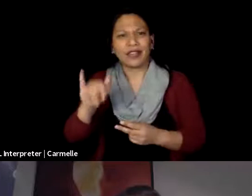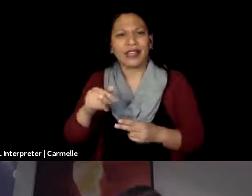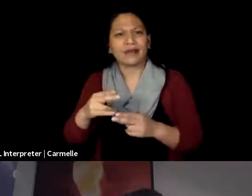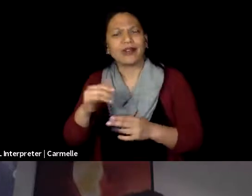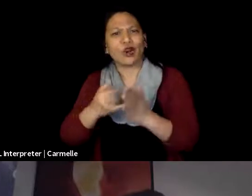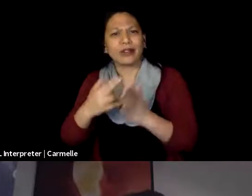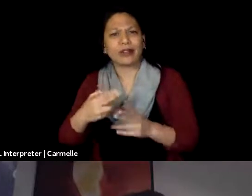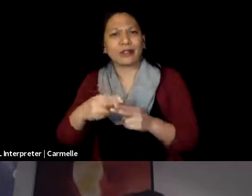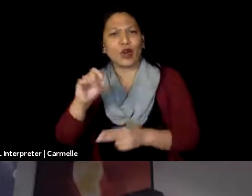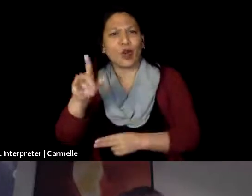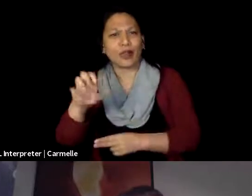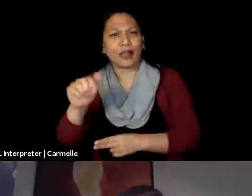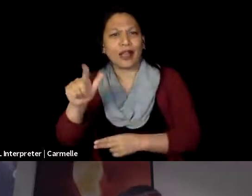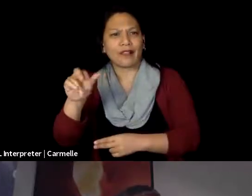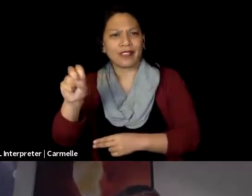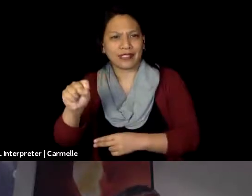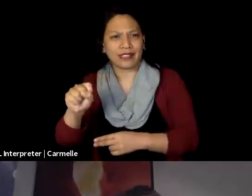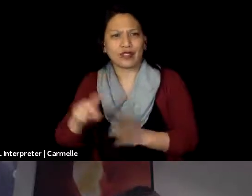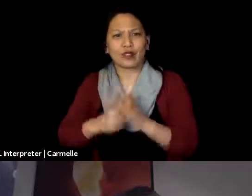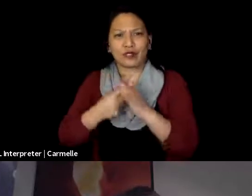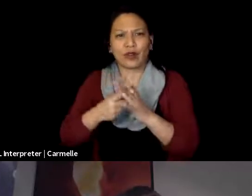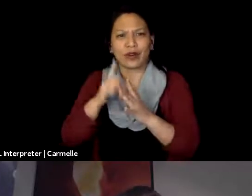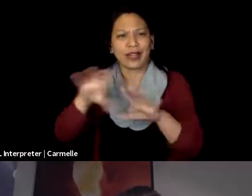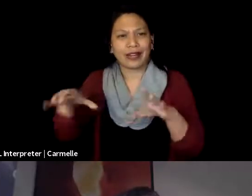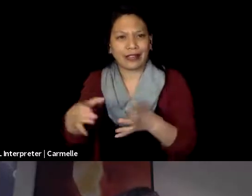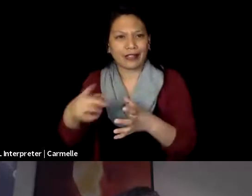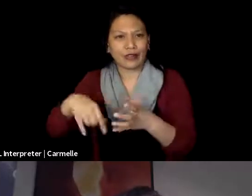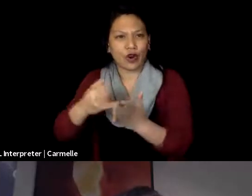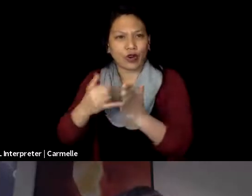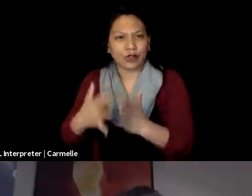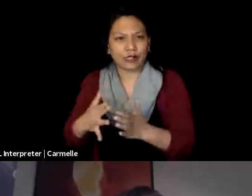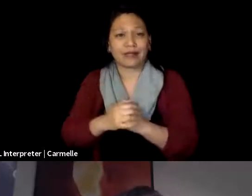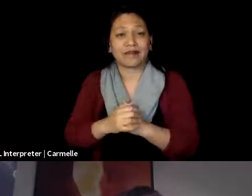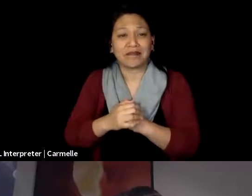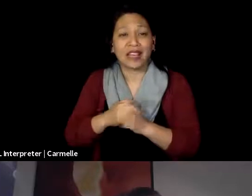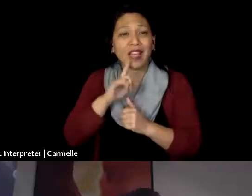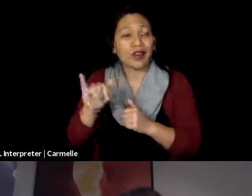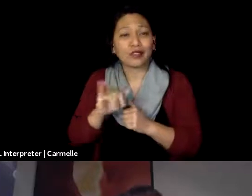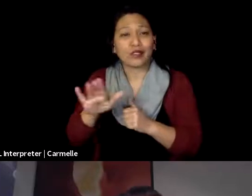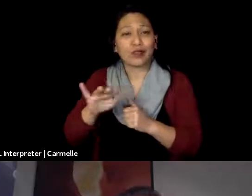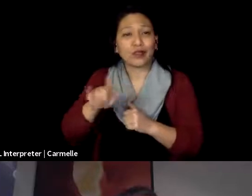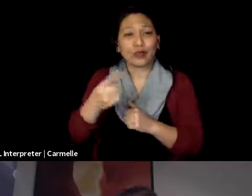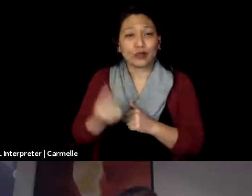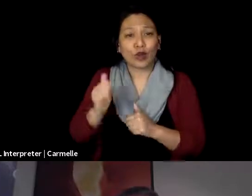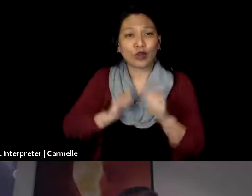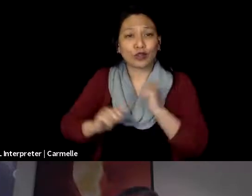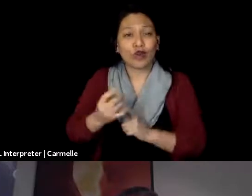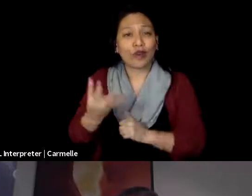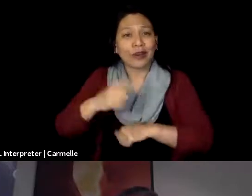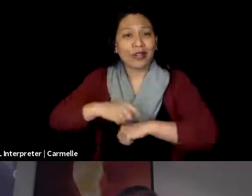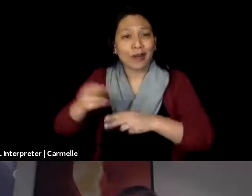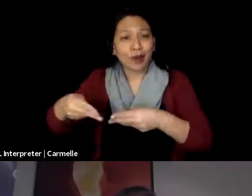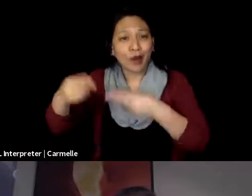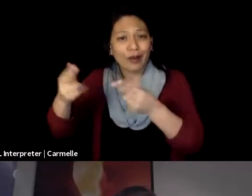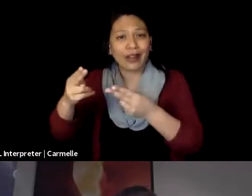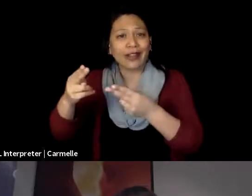in February 2020, Yolanda's four-time Dora-nominated solo show, Bug, was remounted at Theatre Passe